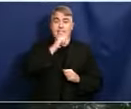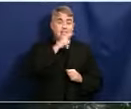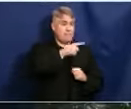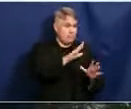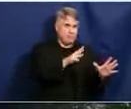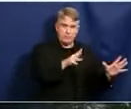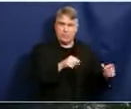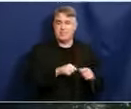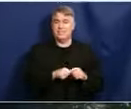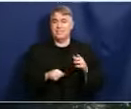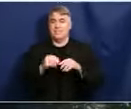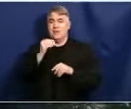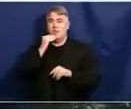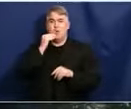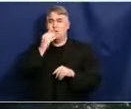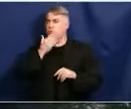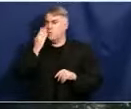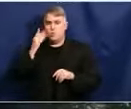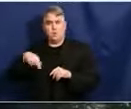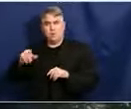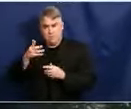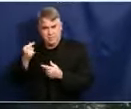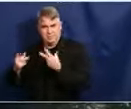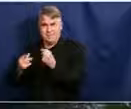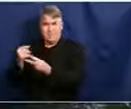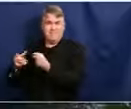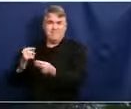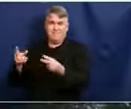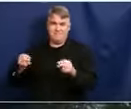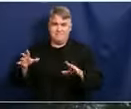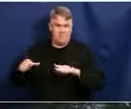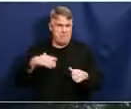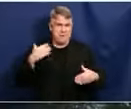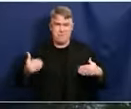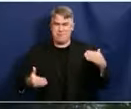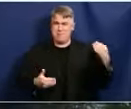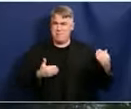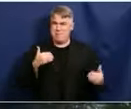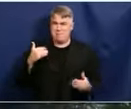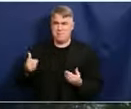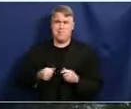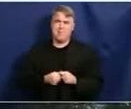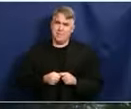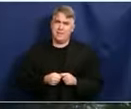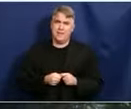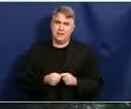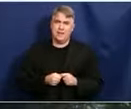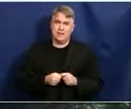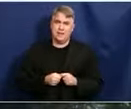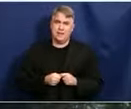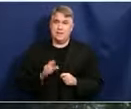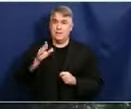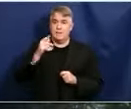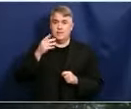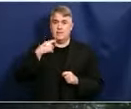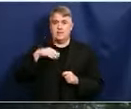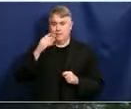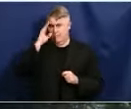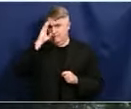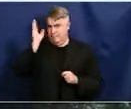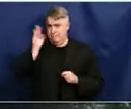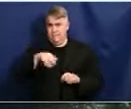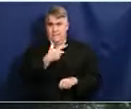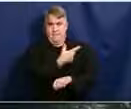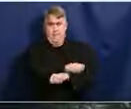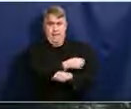talk about Operation Collaboration, a lot of what they're doing. And then we're going to continue to build out capacity. We know the supply will increase. We